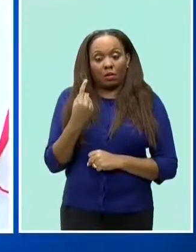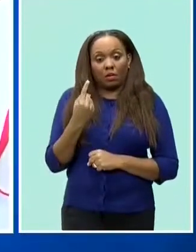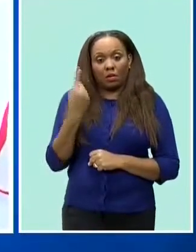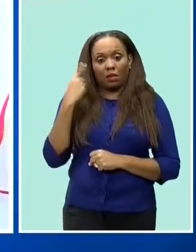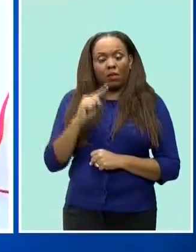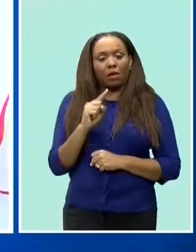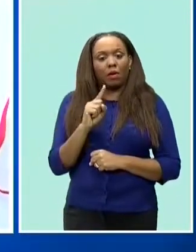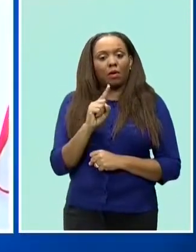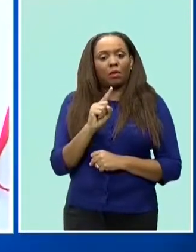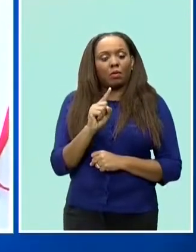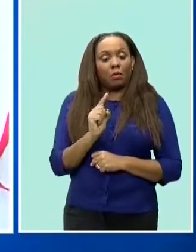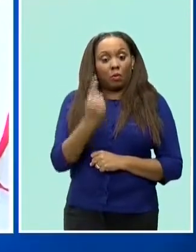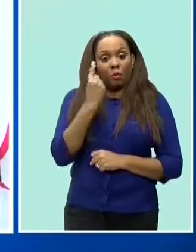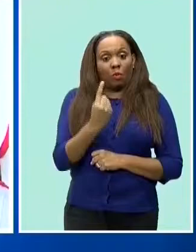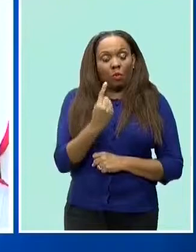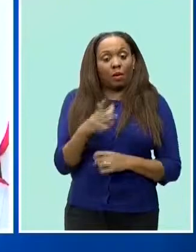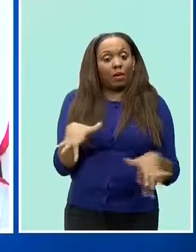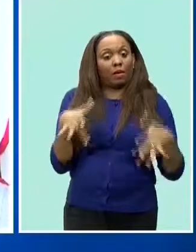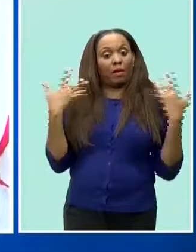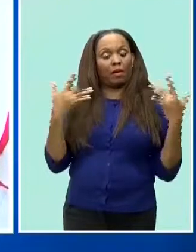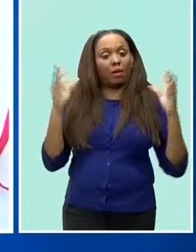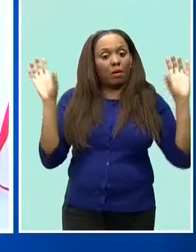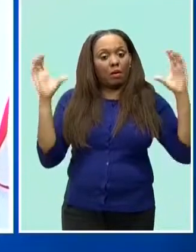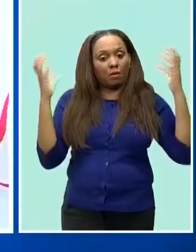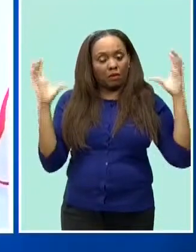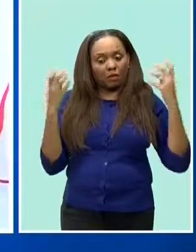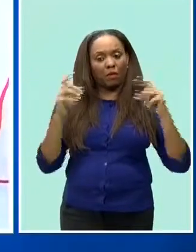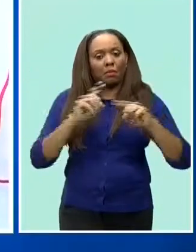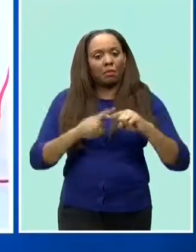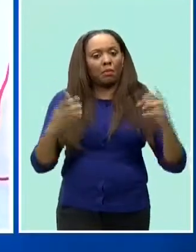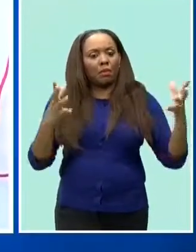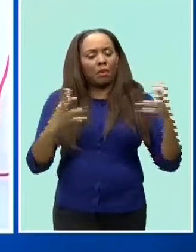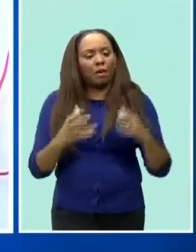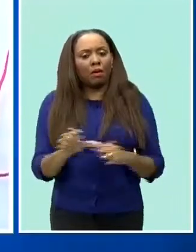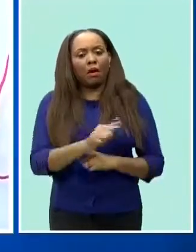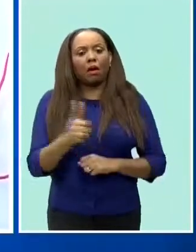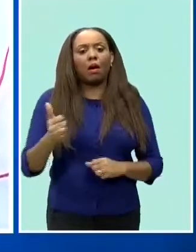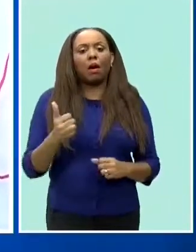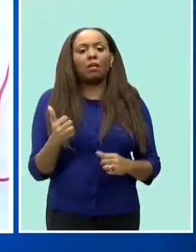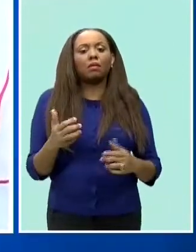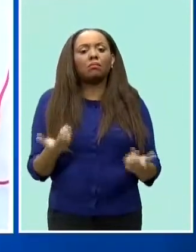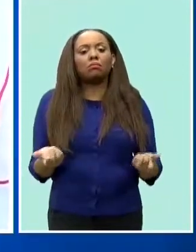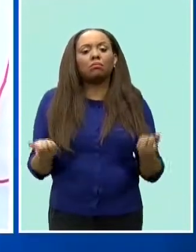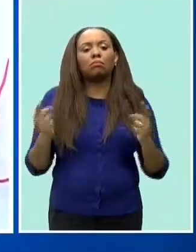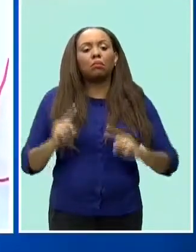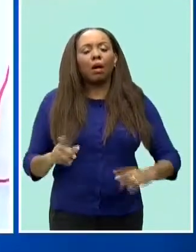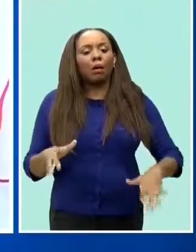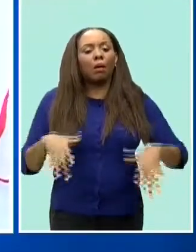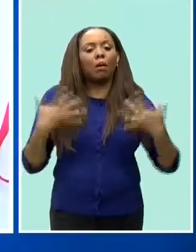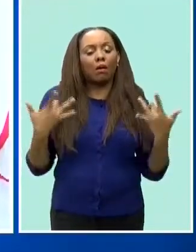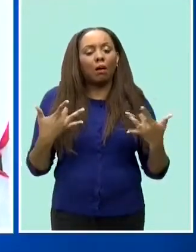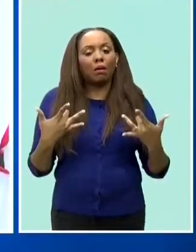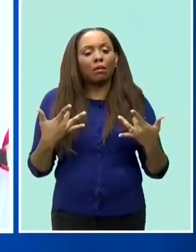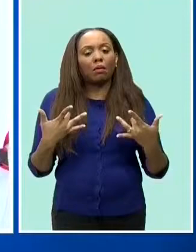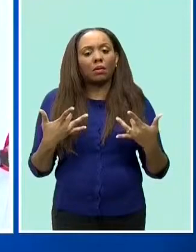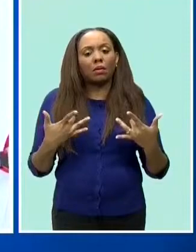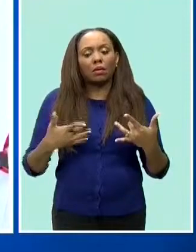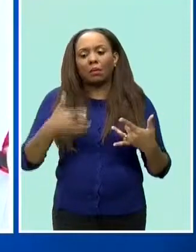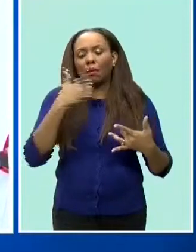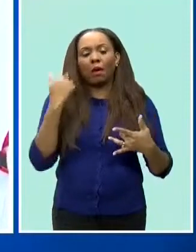event, but to have that East Coast venue being made available for other local and international events, because it is